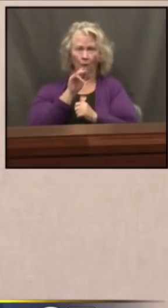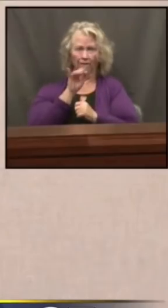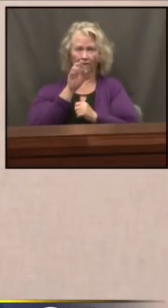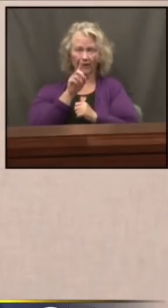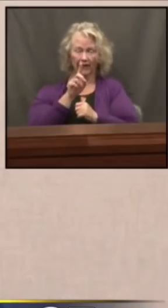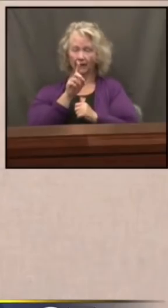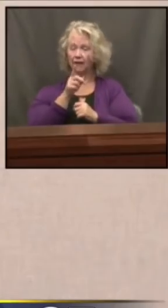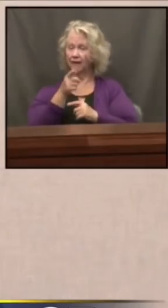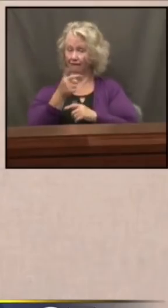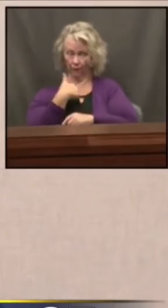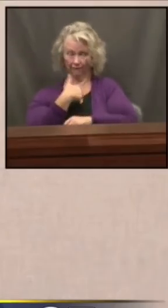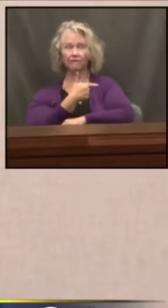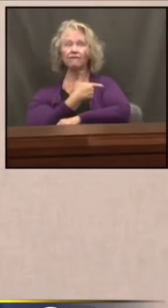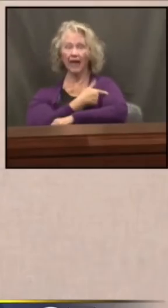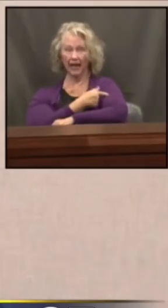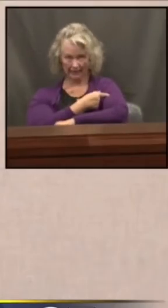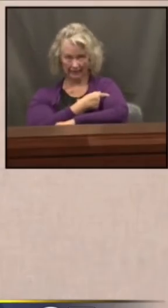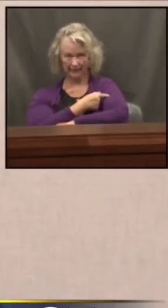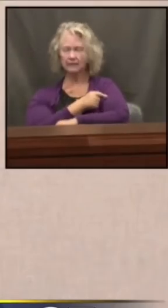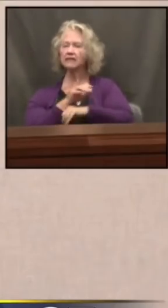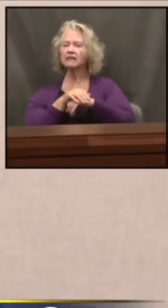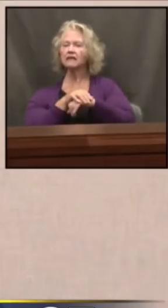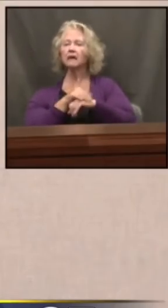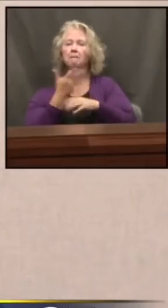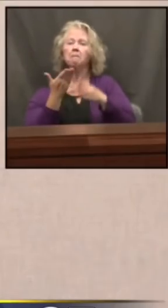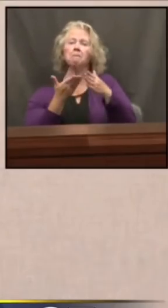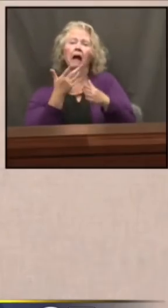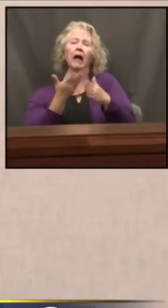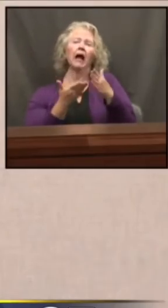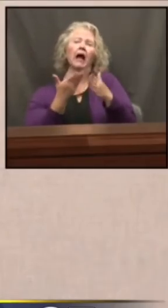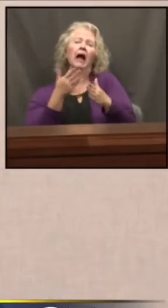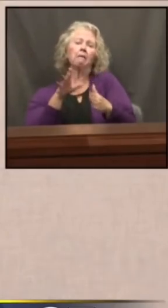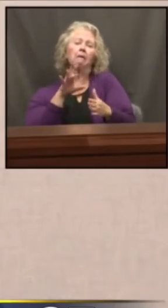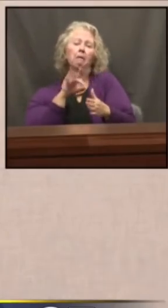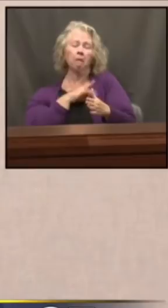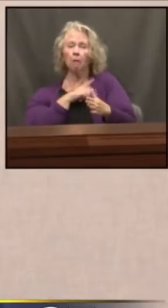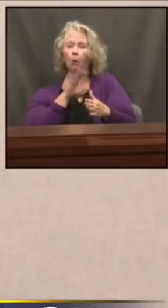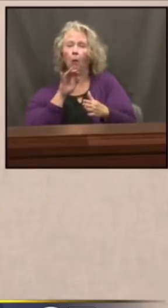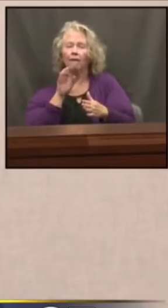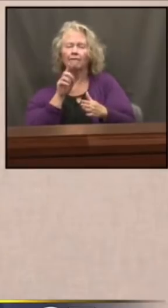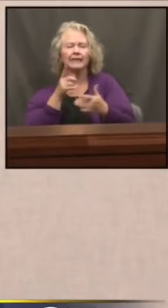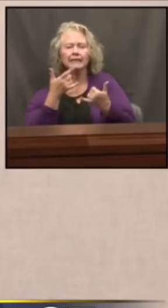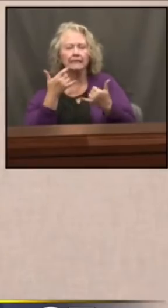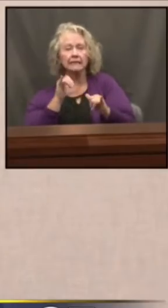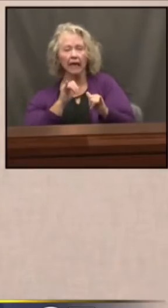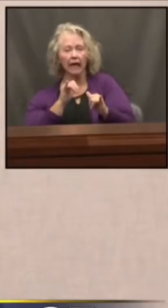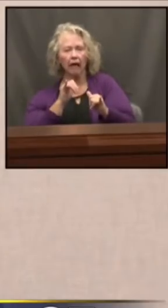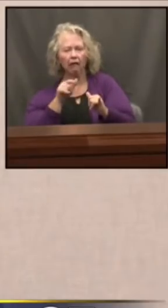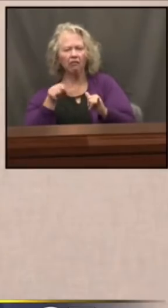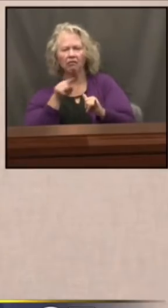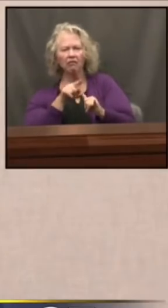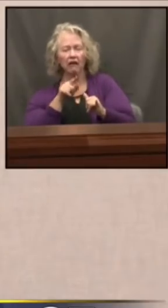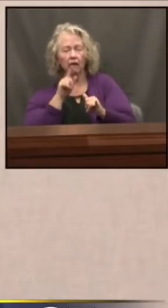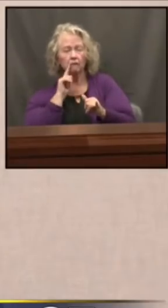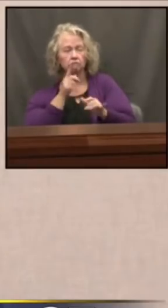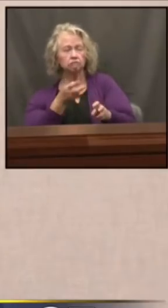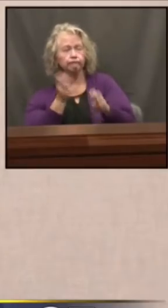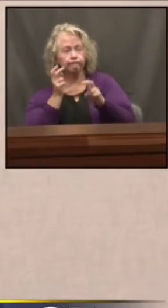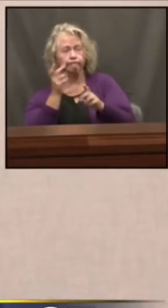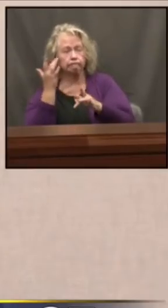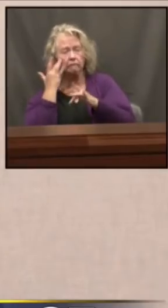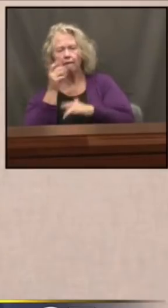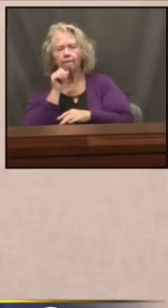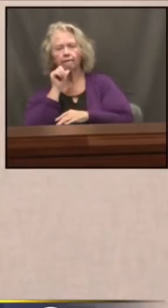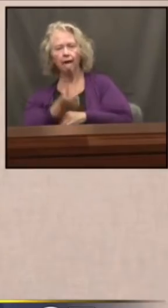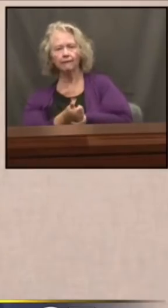if you have the vaccine and there's a small chance you get infected, most of those people have not been hospitalized. And so